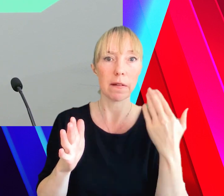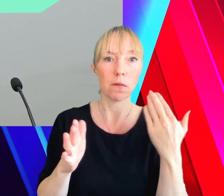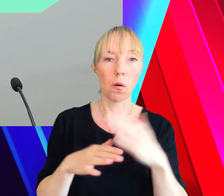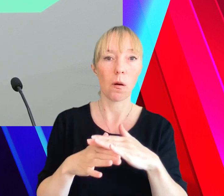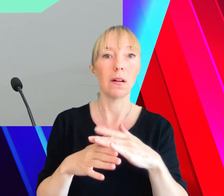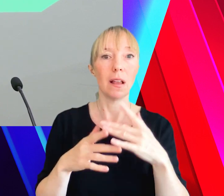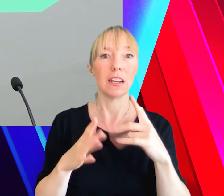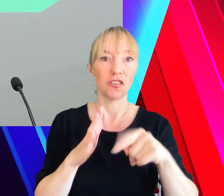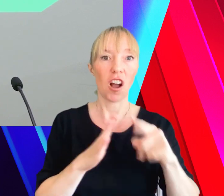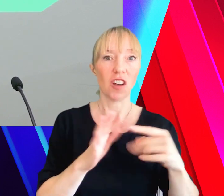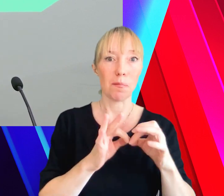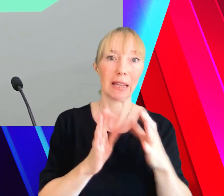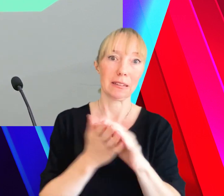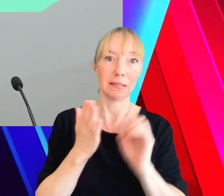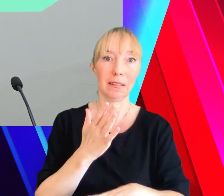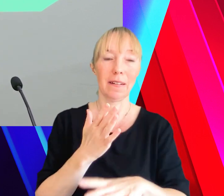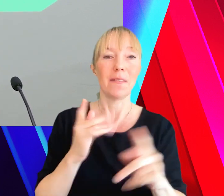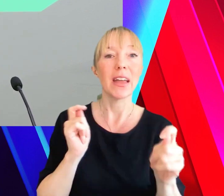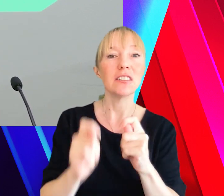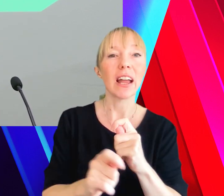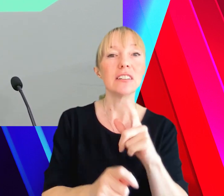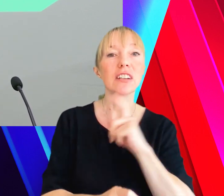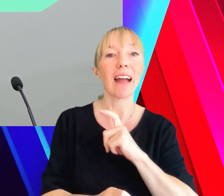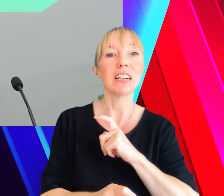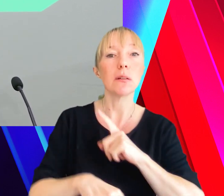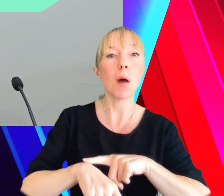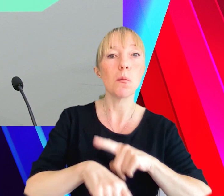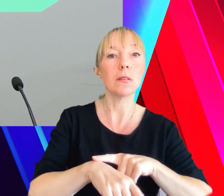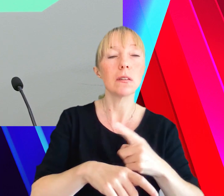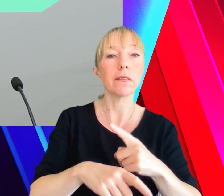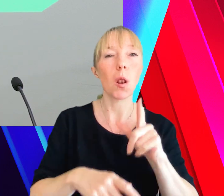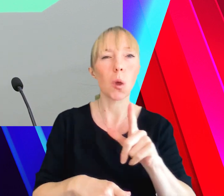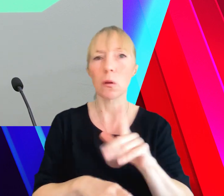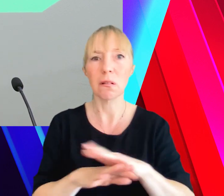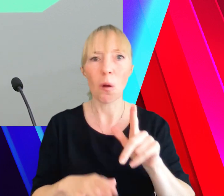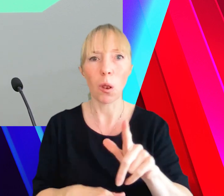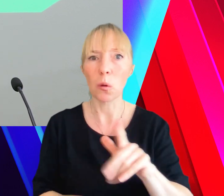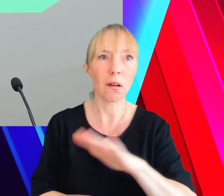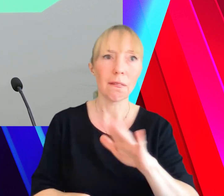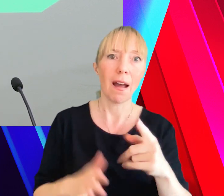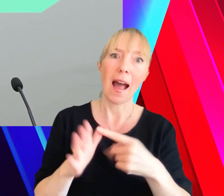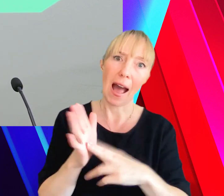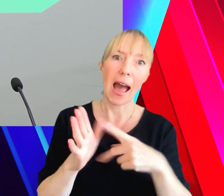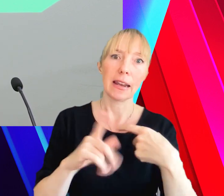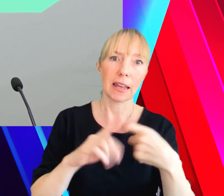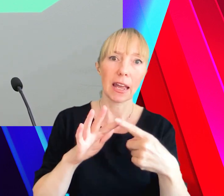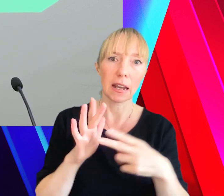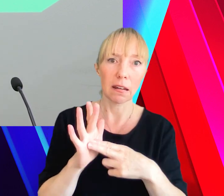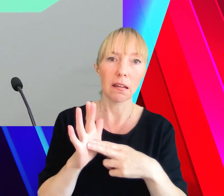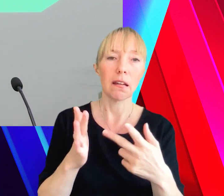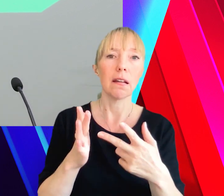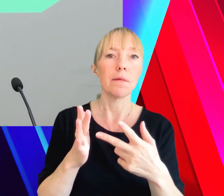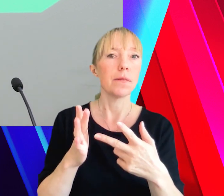Menace edit I mentioned earlier, other than just getting rid of Jar Jar Binks, they also like changed a bunch of character moments for Luke, not Luke,